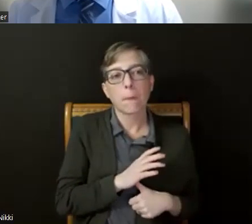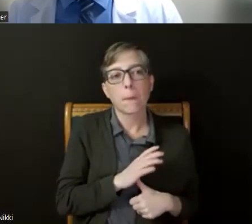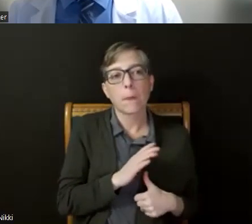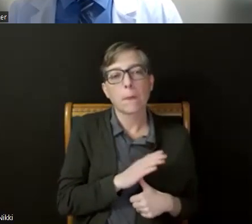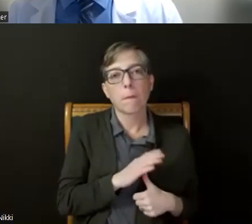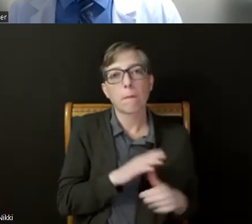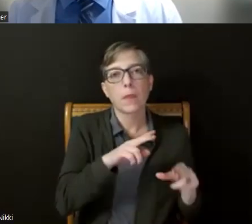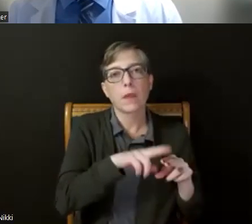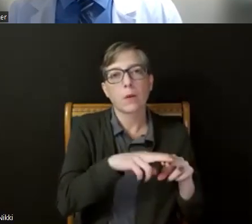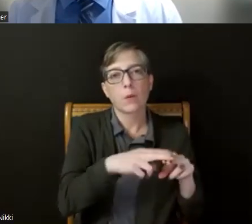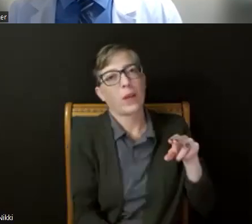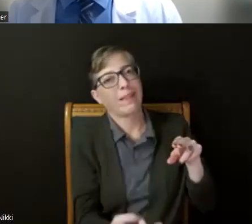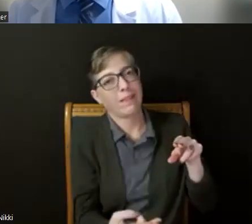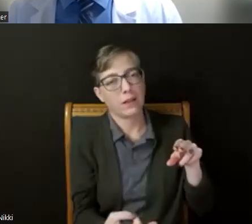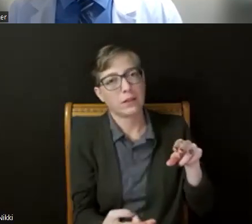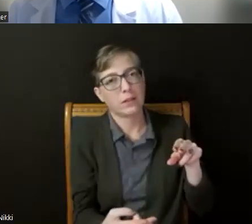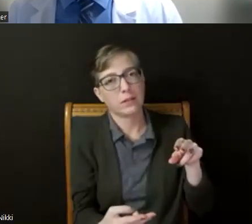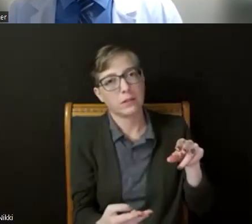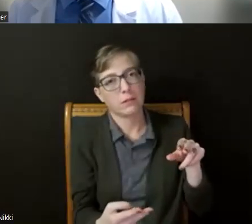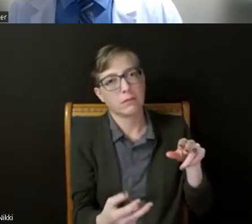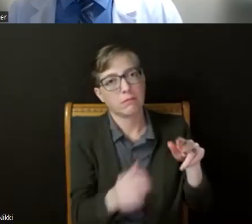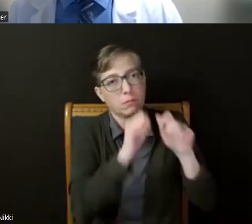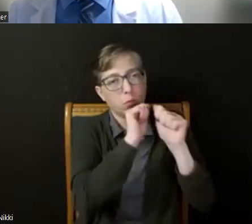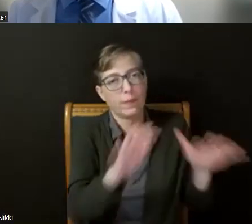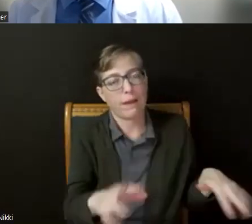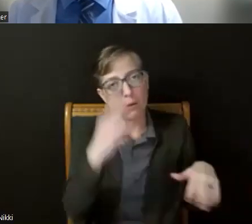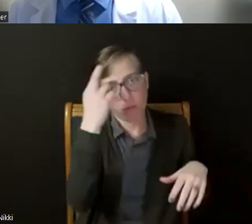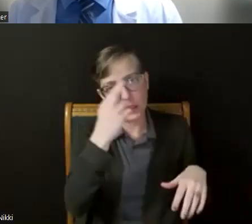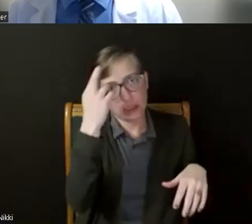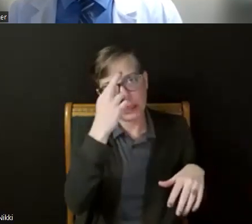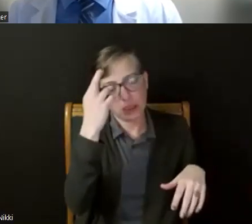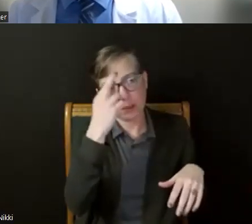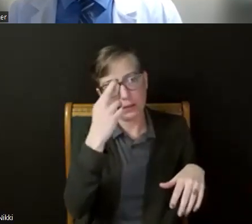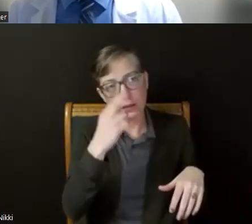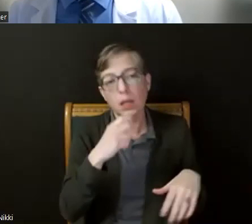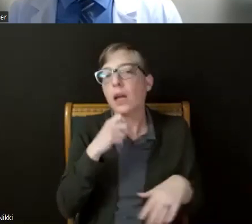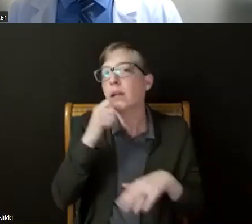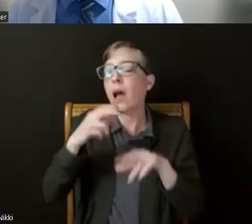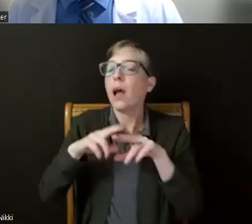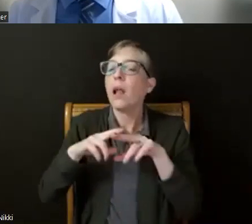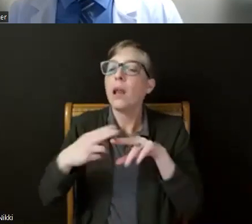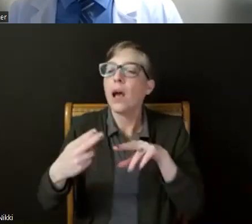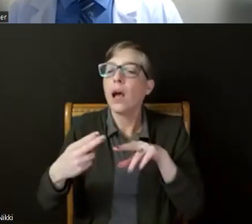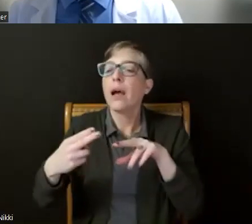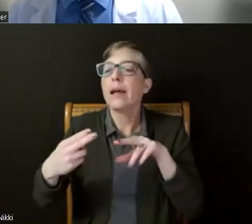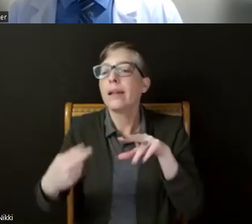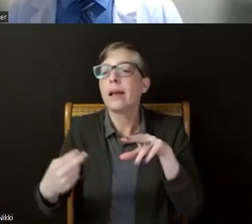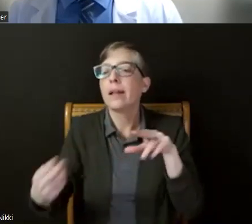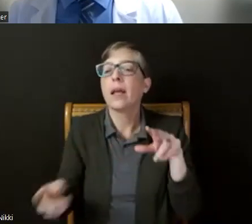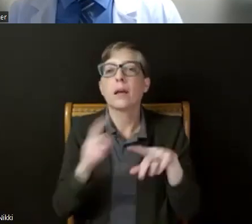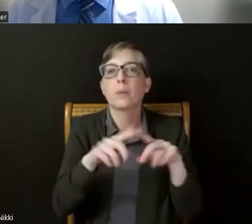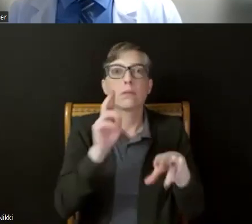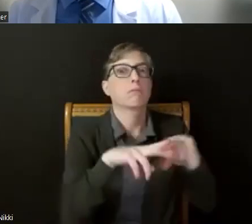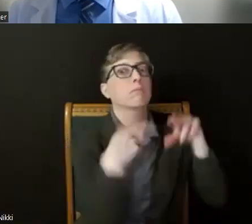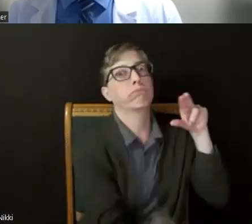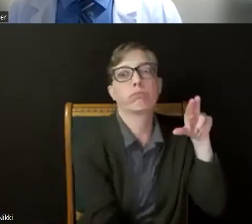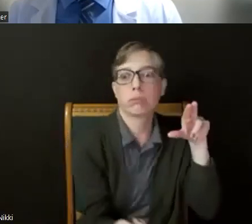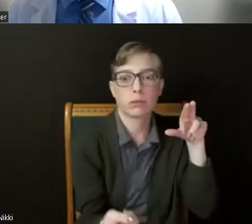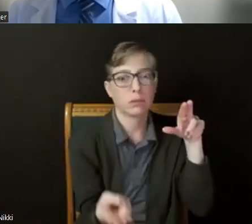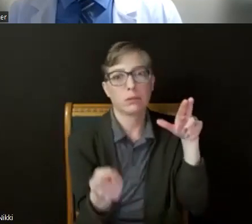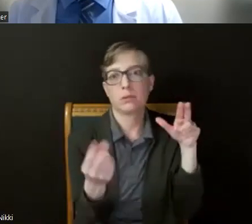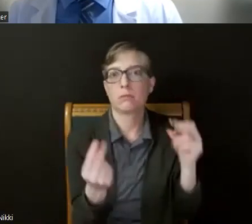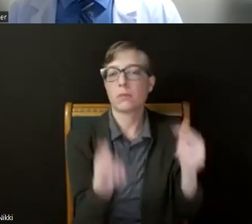loss for no reason. Not that they just started to lose weight, but all of a sudden they're starting to lose weight and there isn't a reason for them to be losing